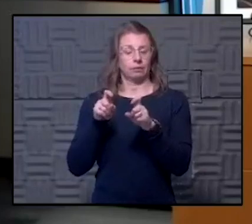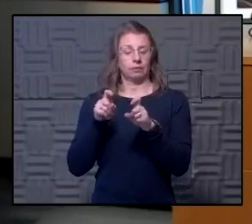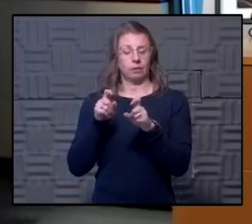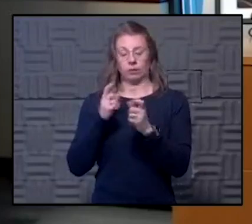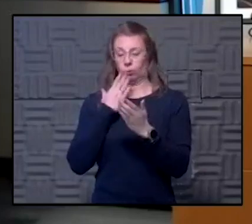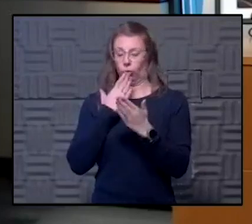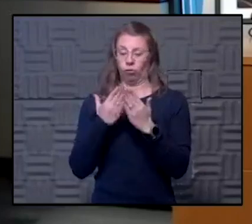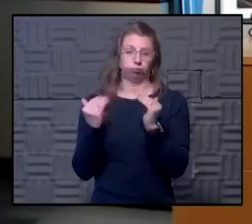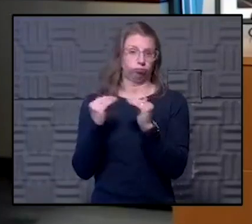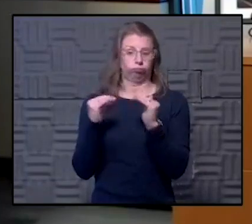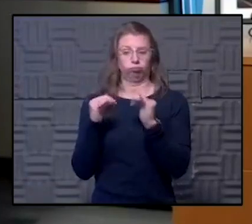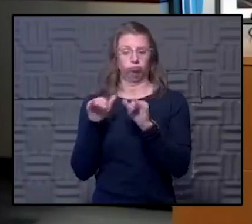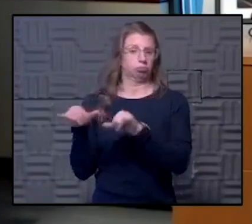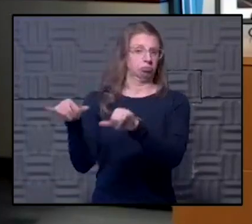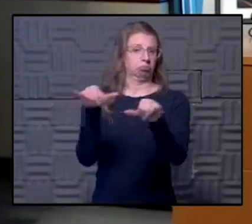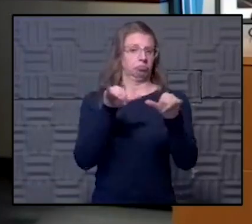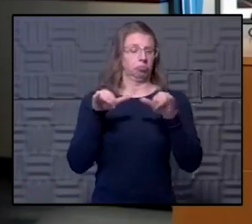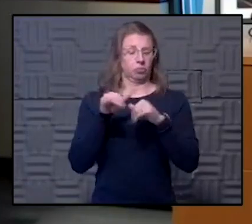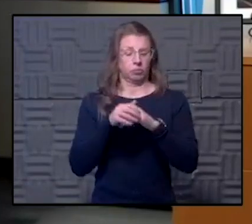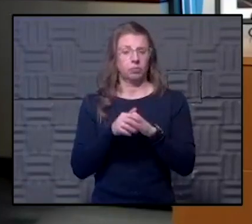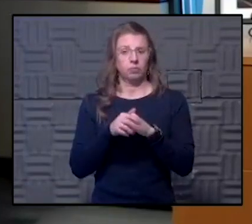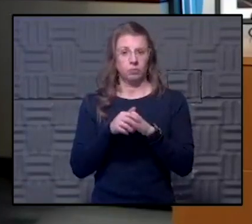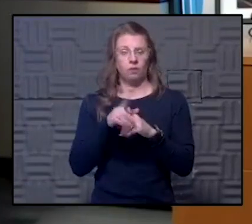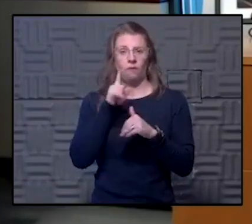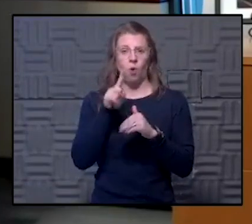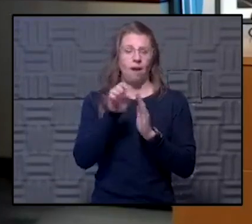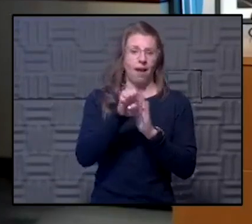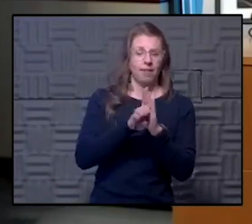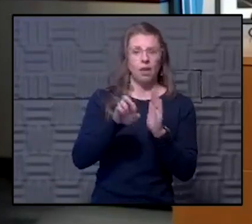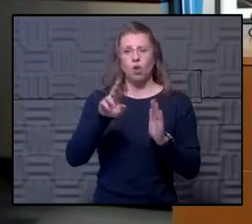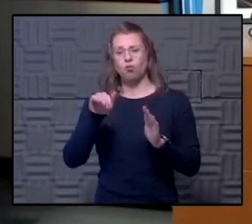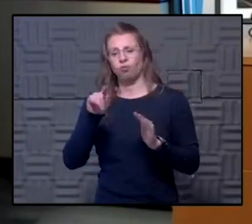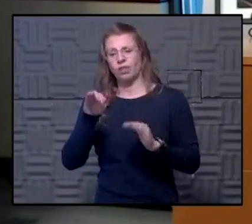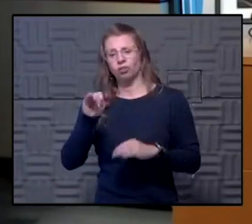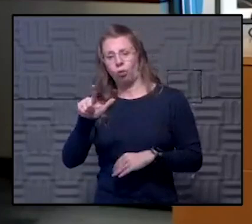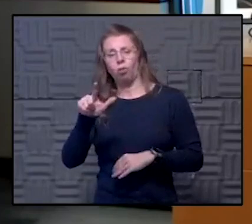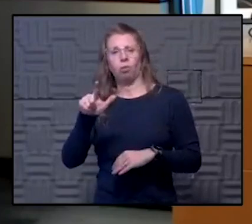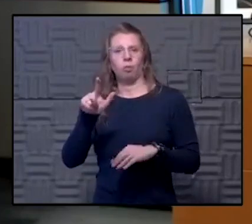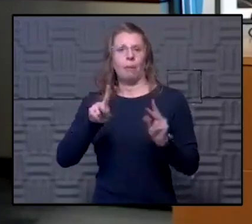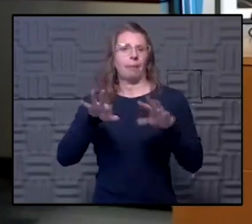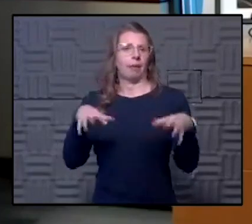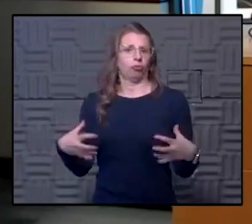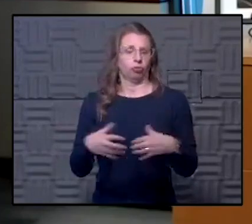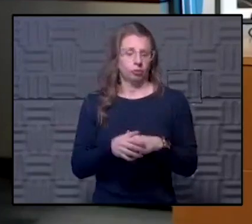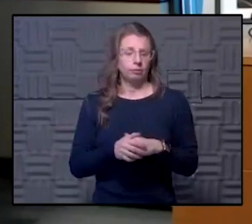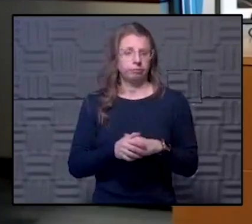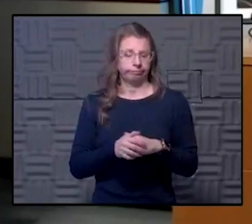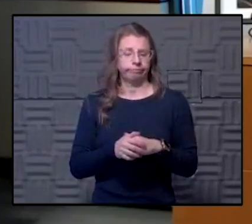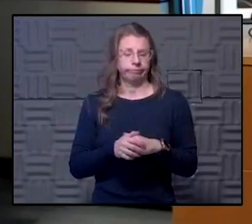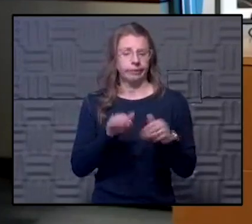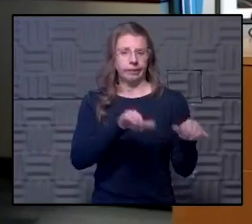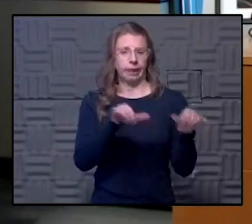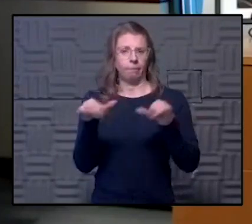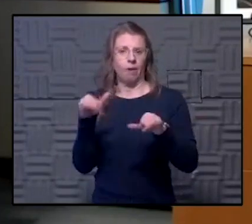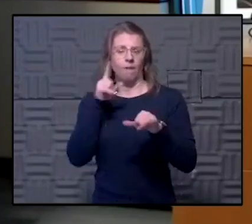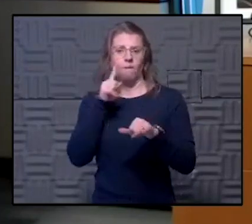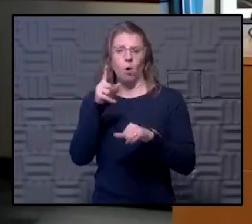very equitable across all ethnic and racial populations. And ditto that for rural and urban.